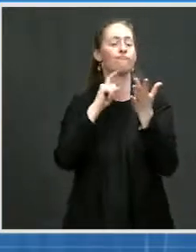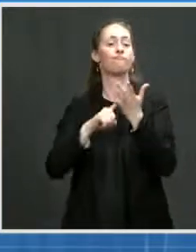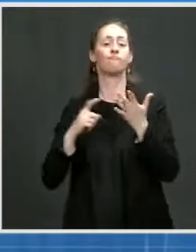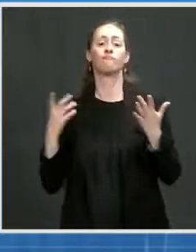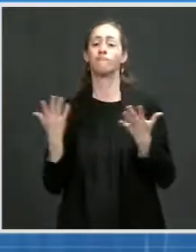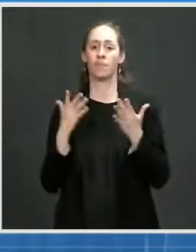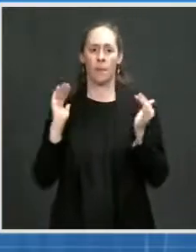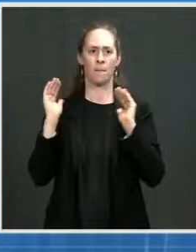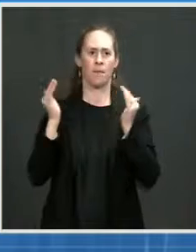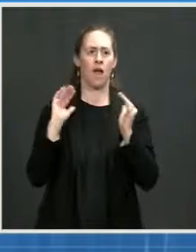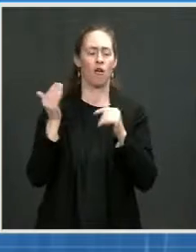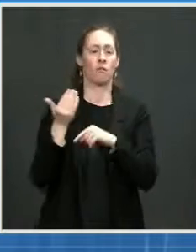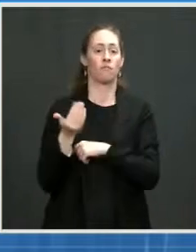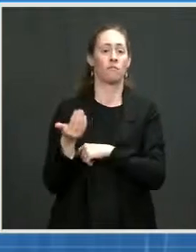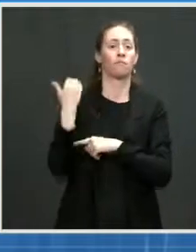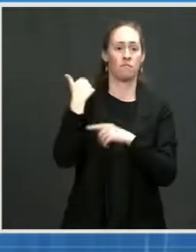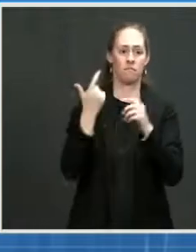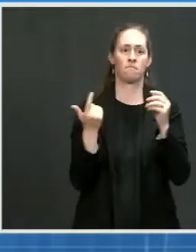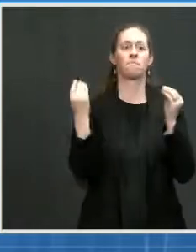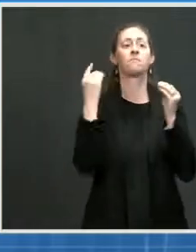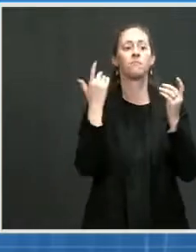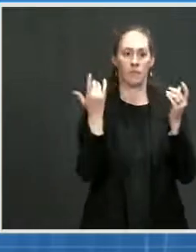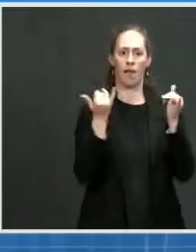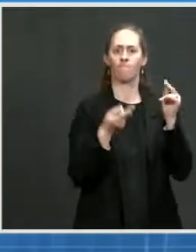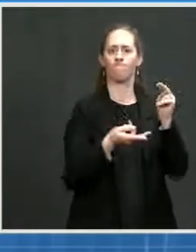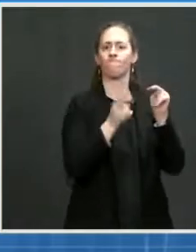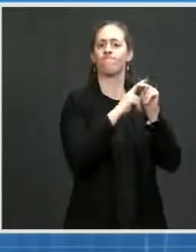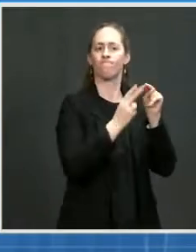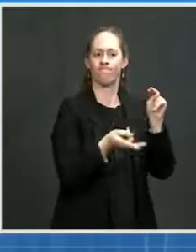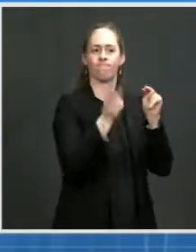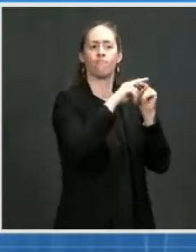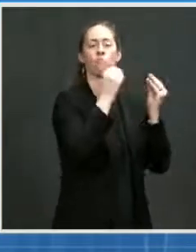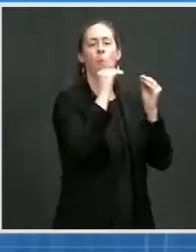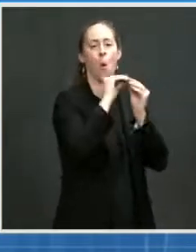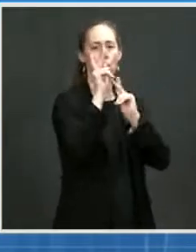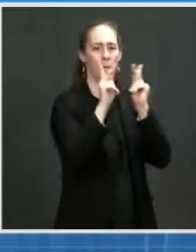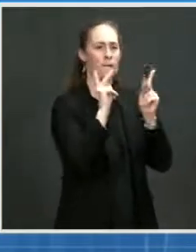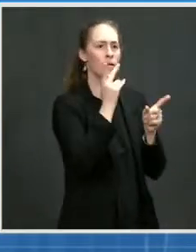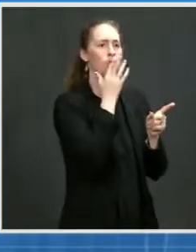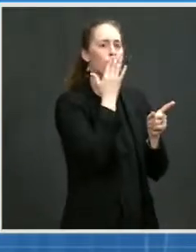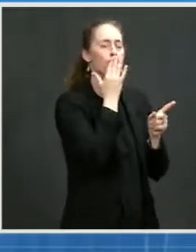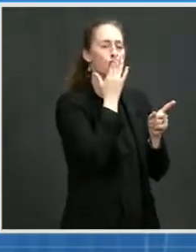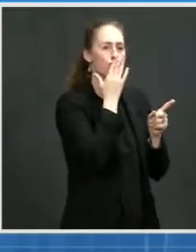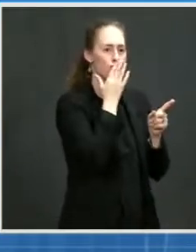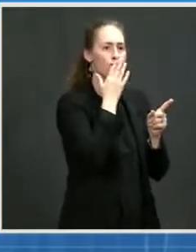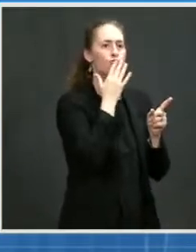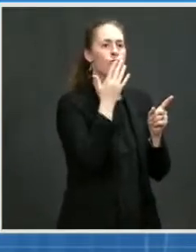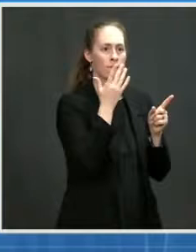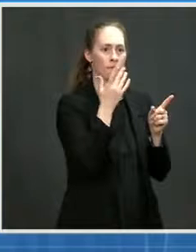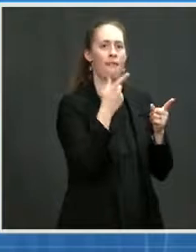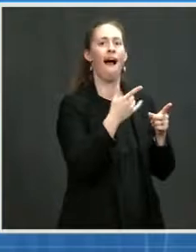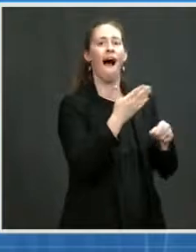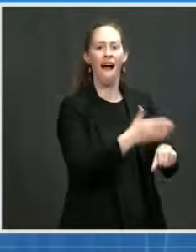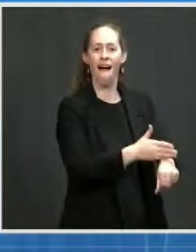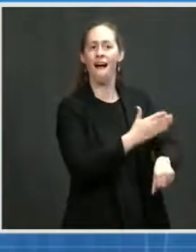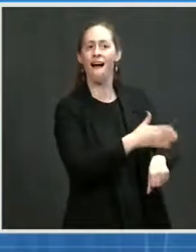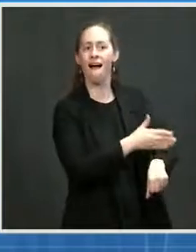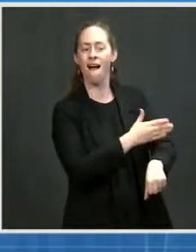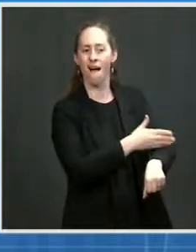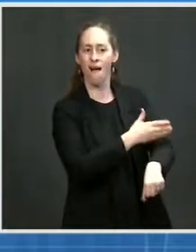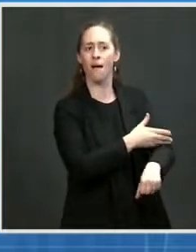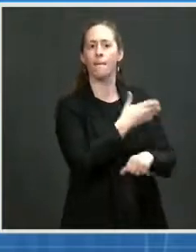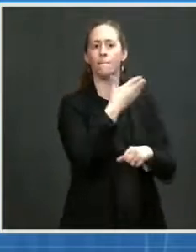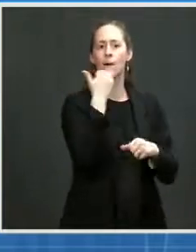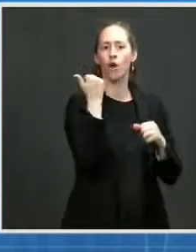people of color. And we've made substantial, significant progress in data collection and reporting. We've gone from 17